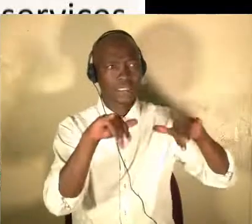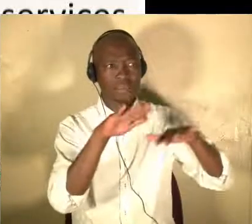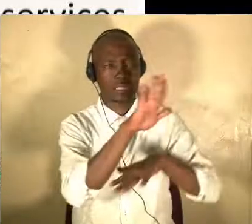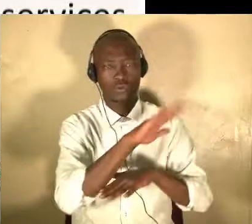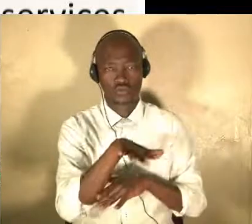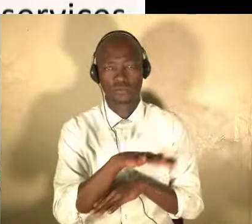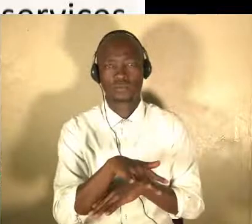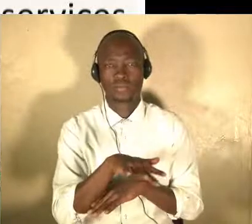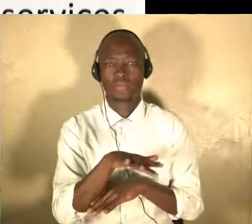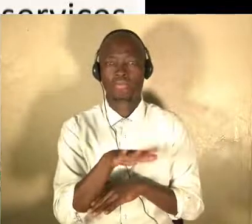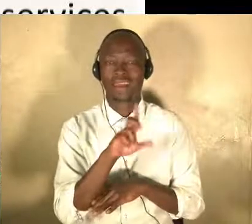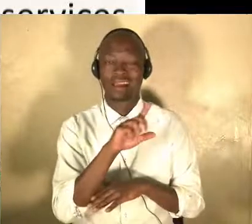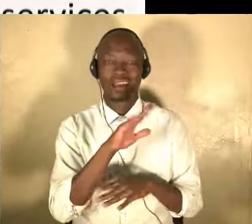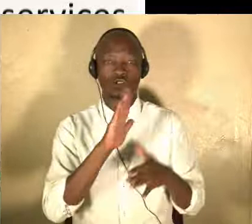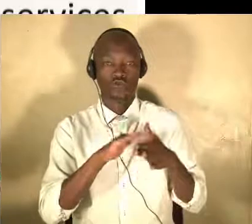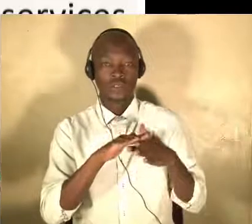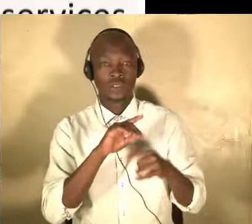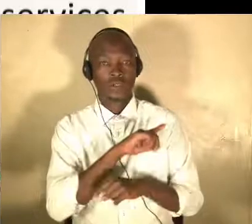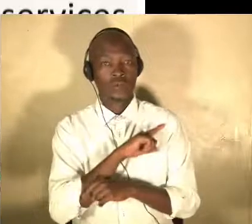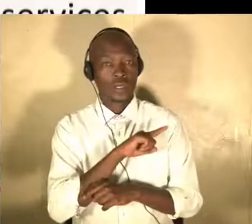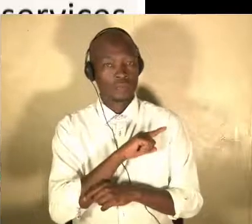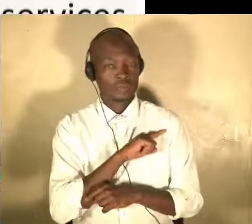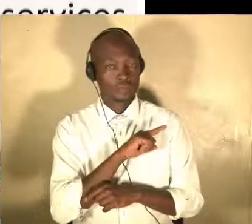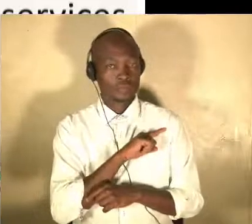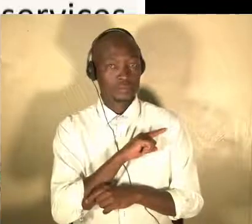this is because